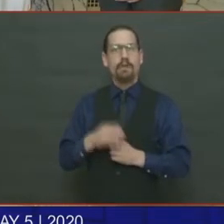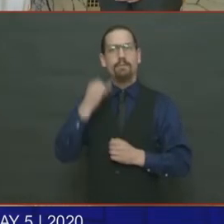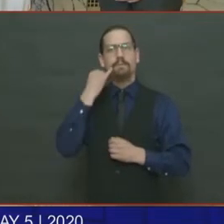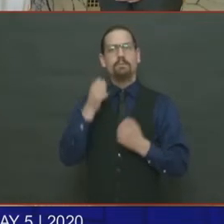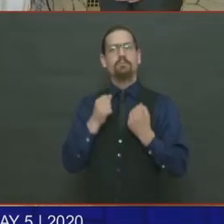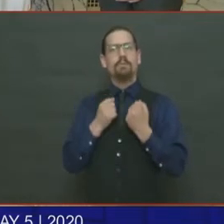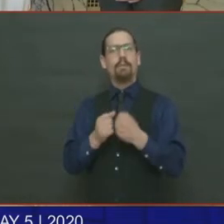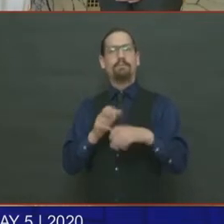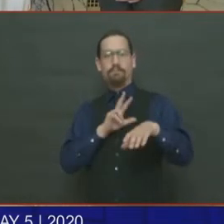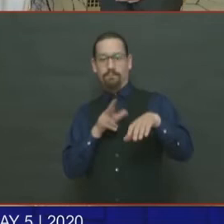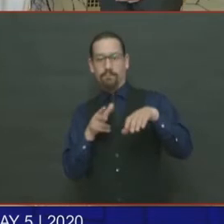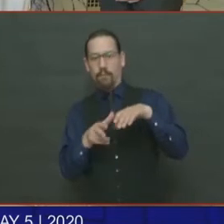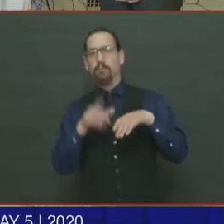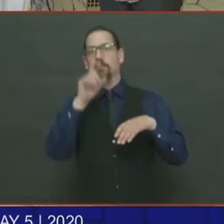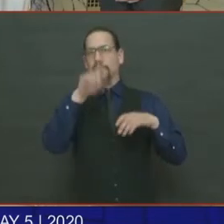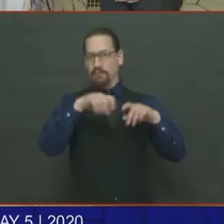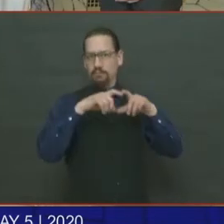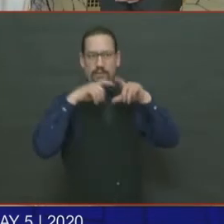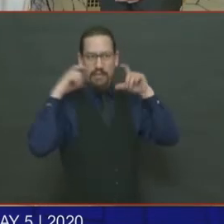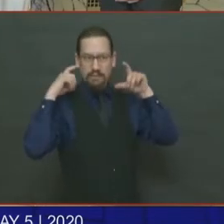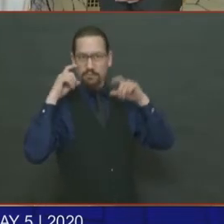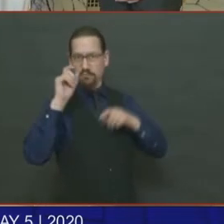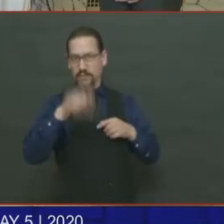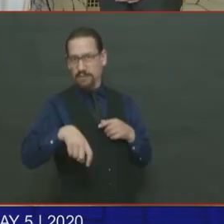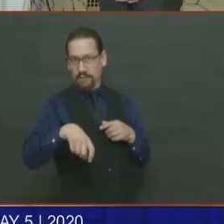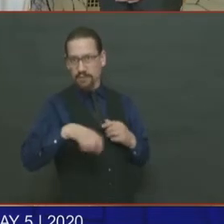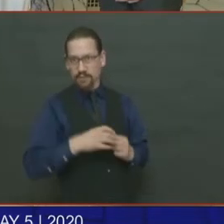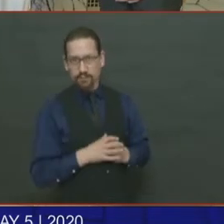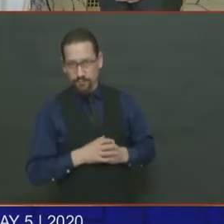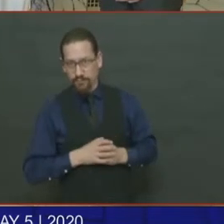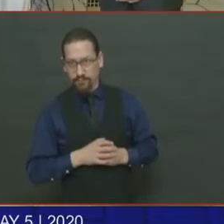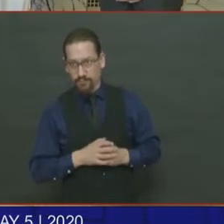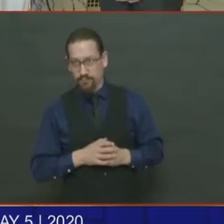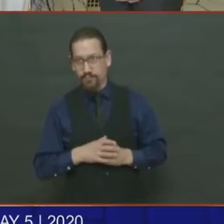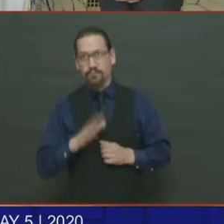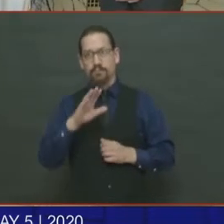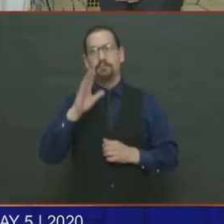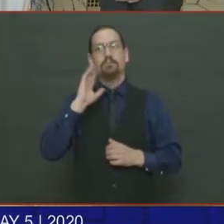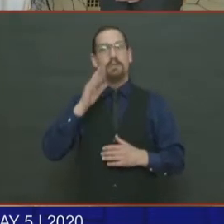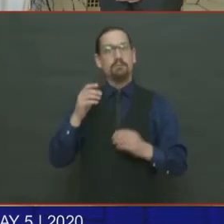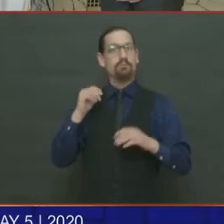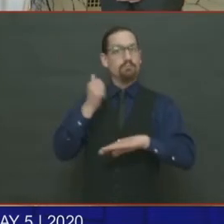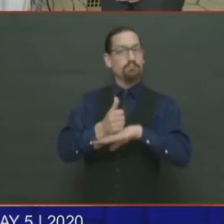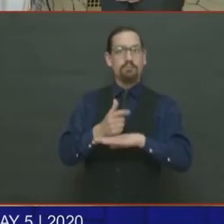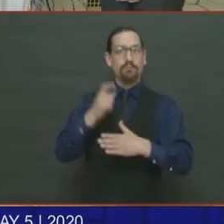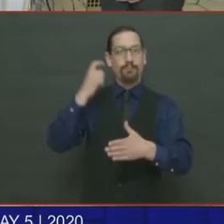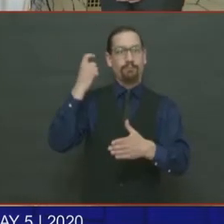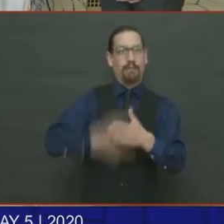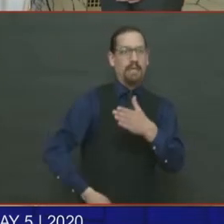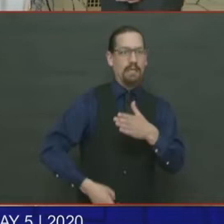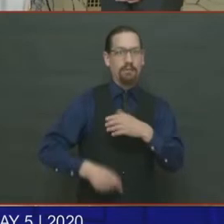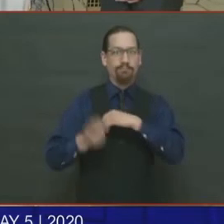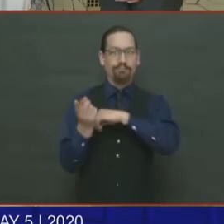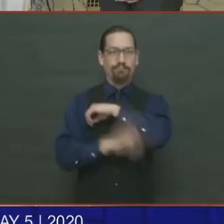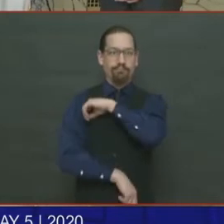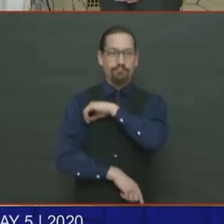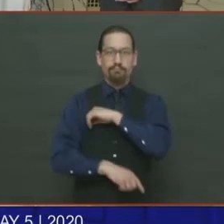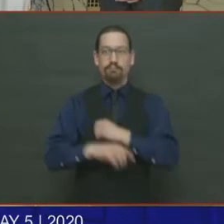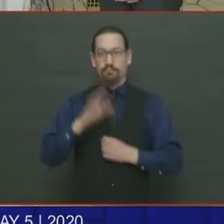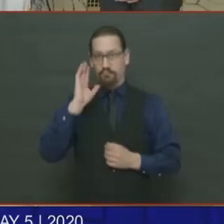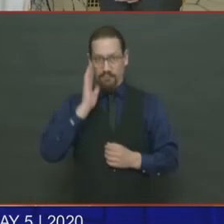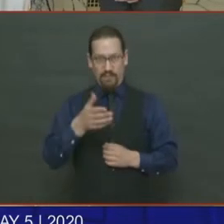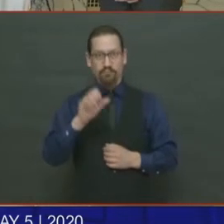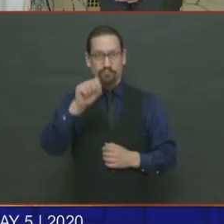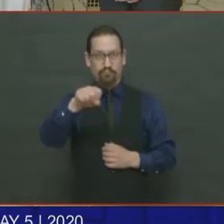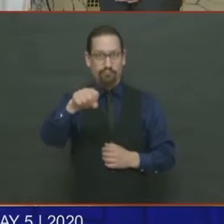out exactly what, exactly who's excluded, as the doctor was explaining, and what